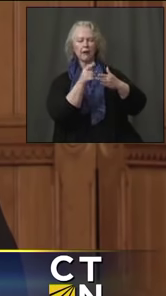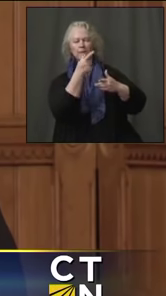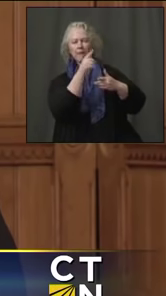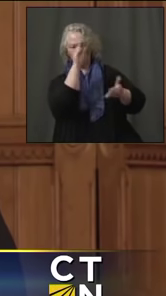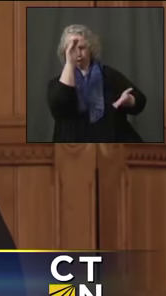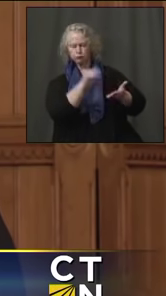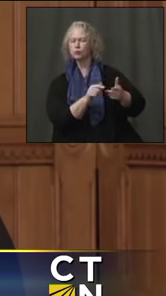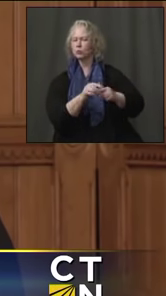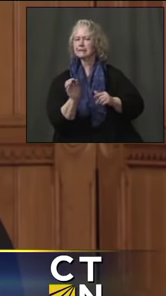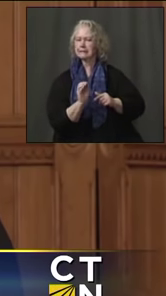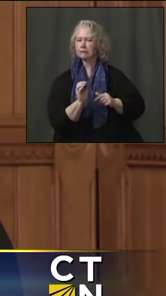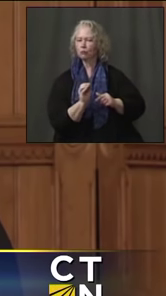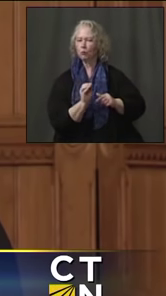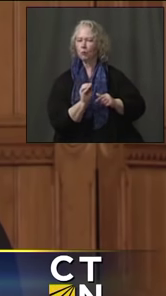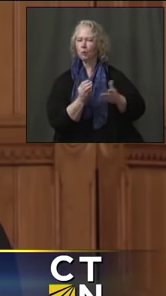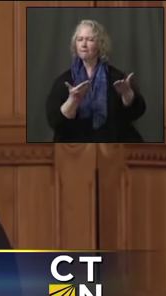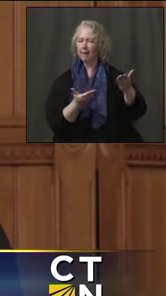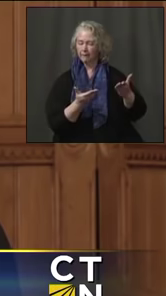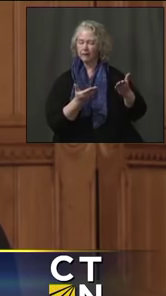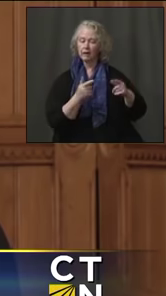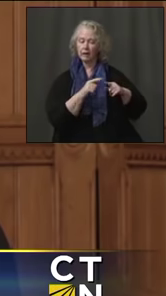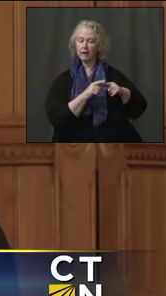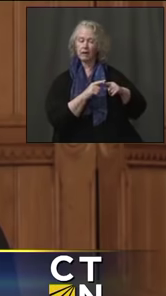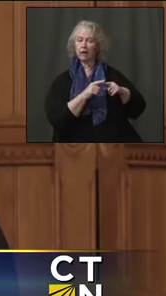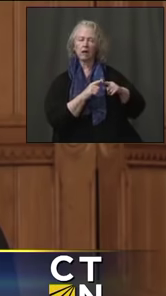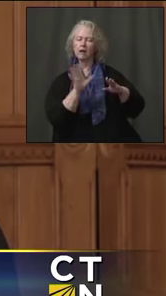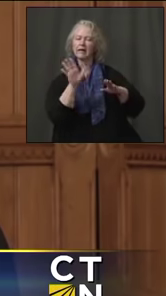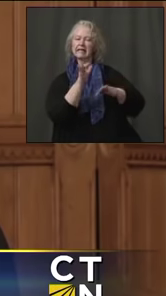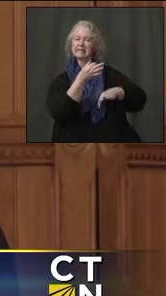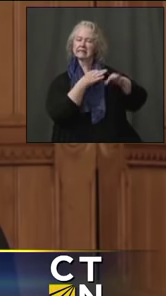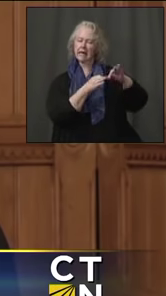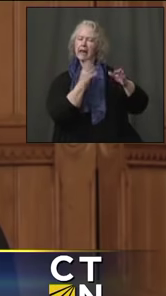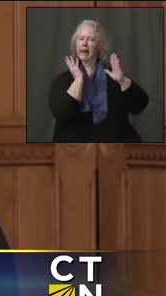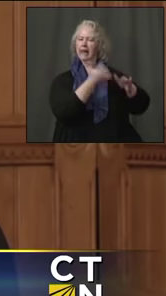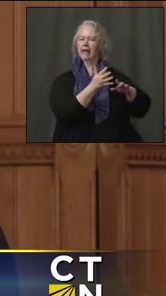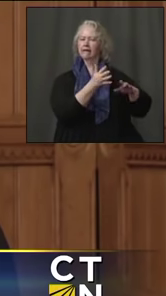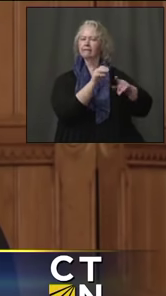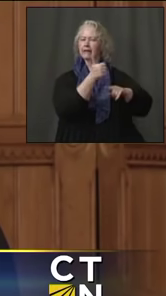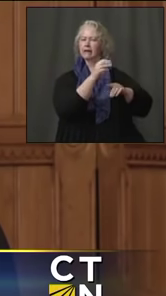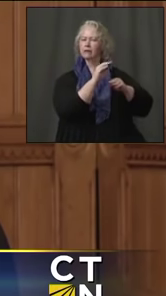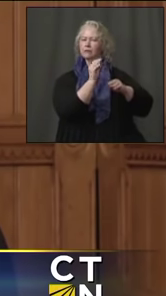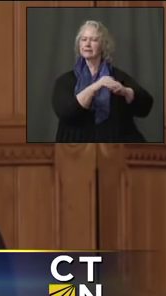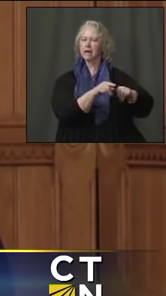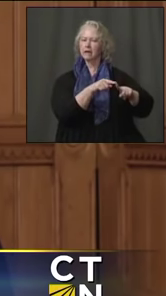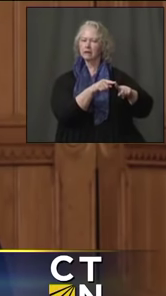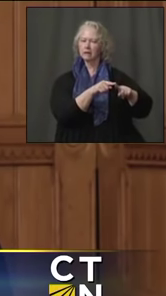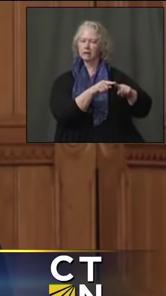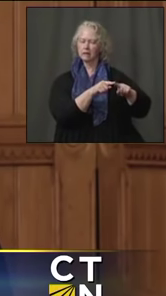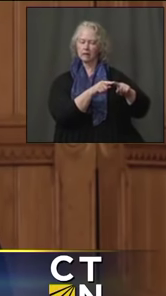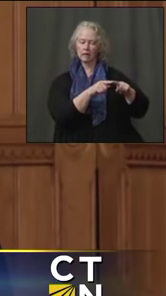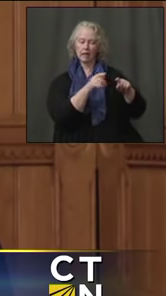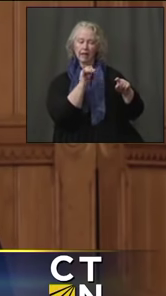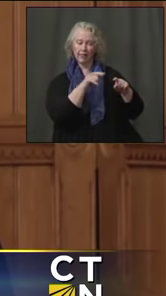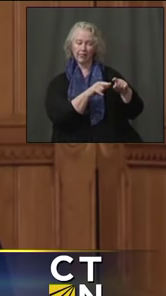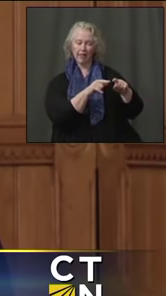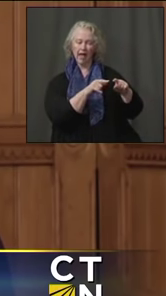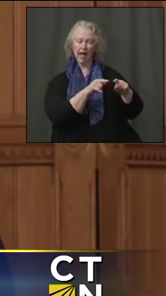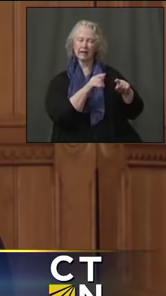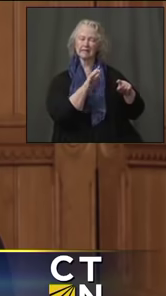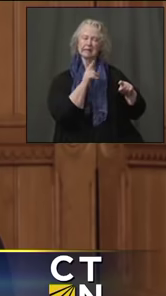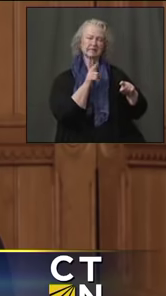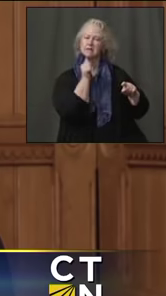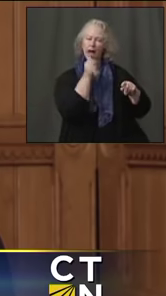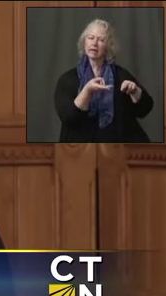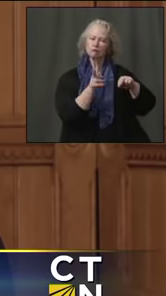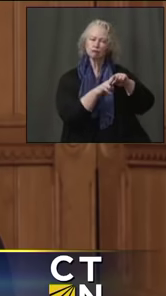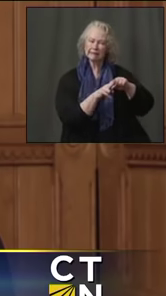to discuss, holding it at the 10%. It doesn't mean that it is a increased amount of tax liability for business. It just means